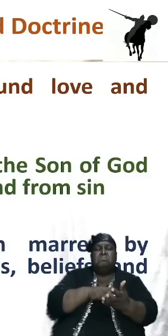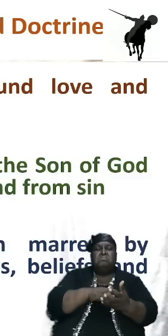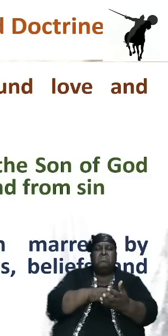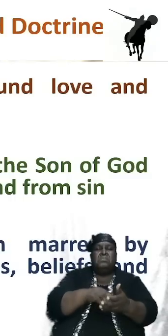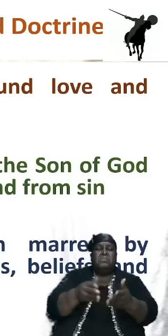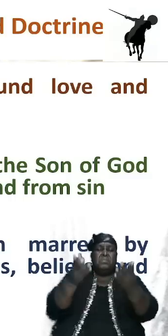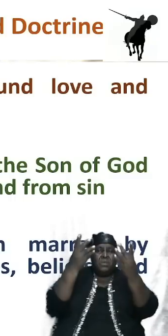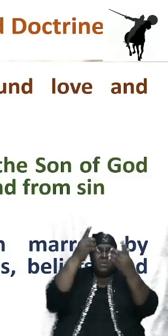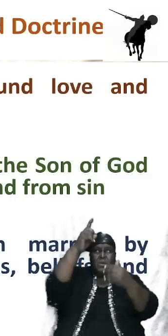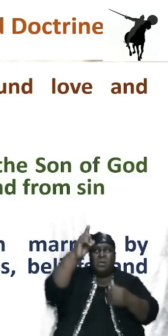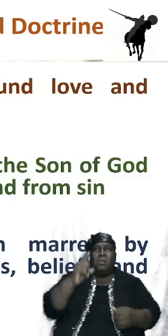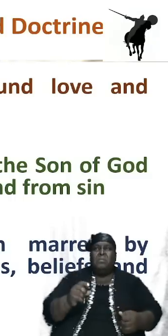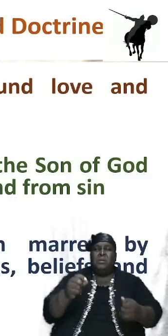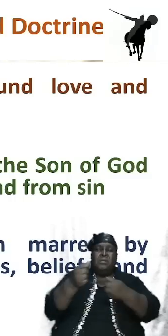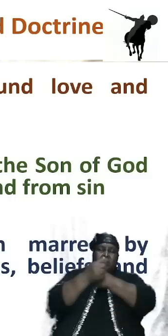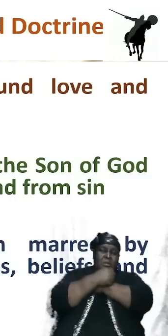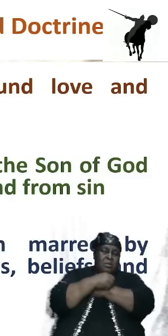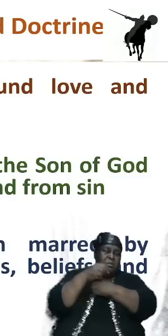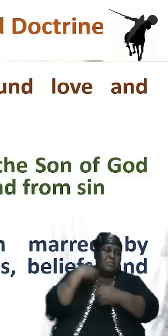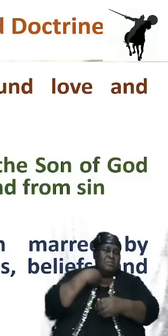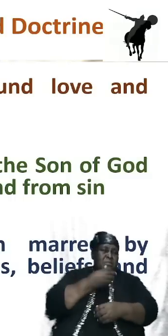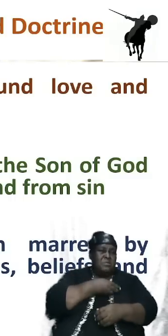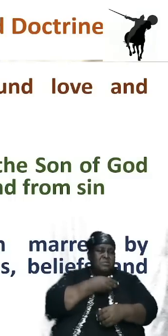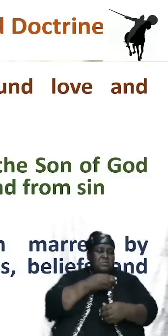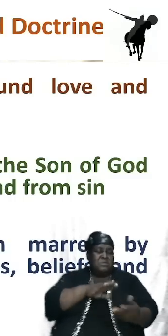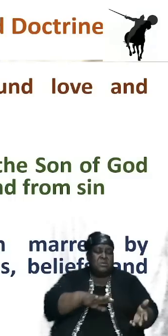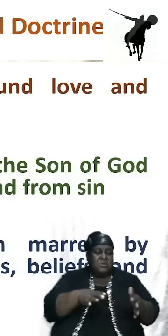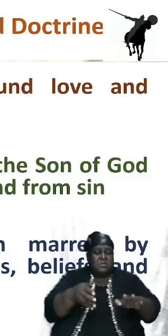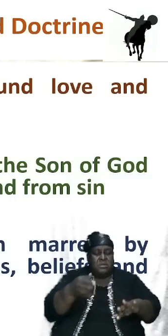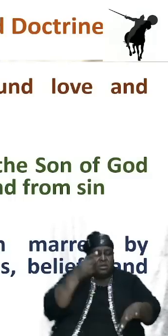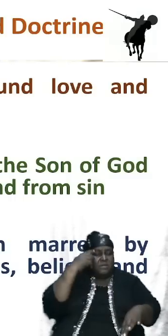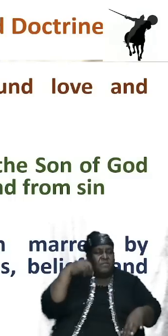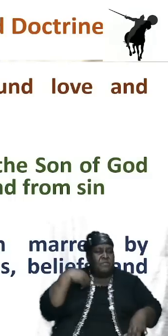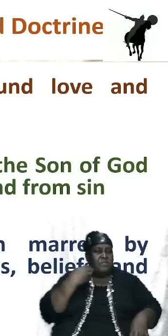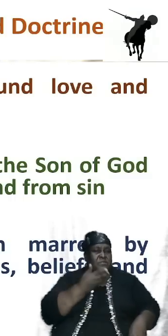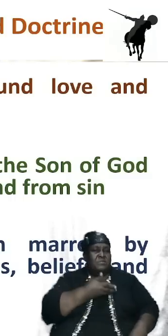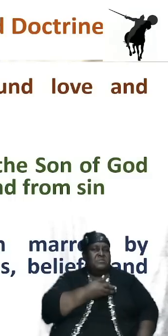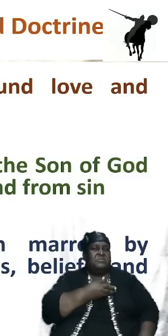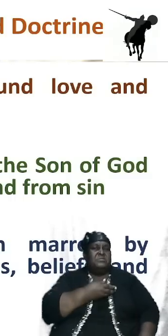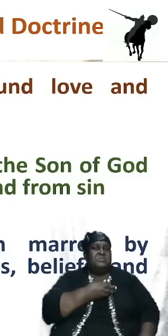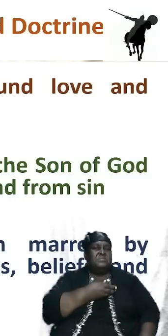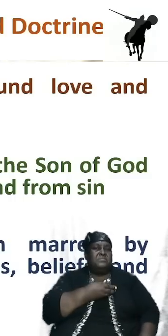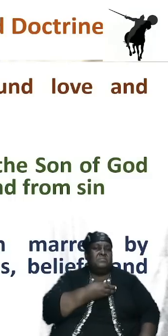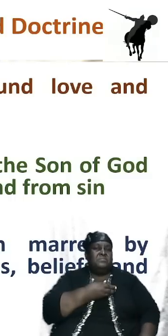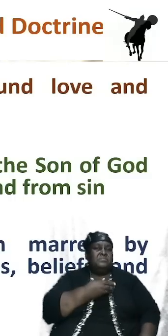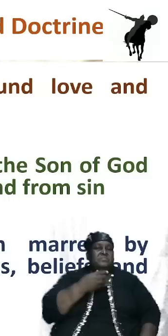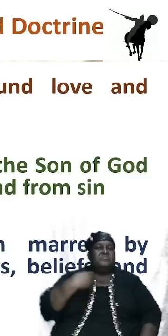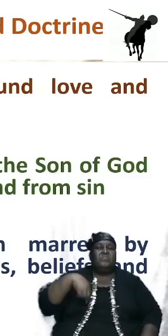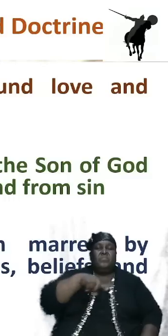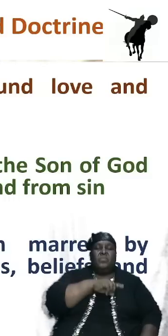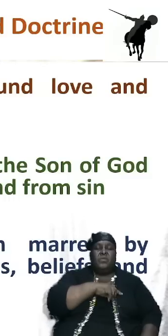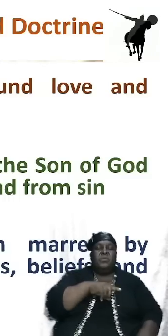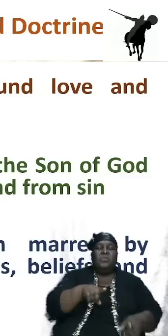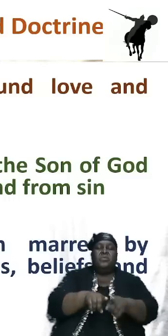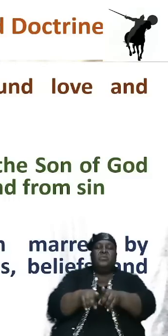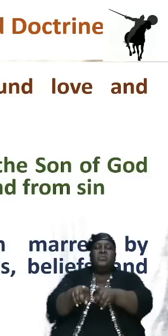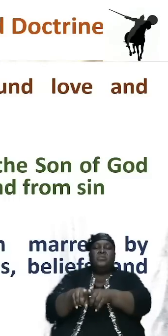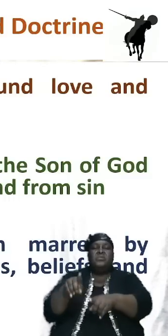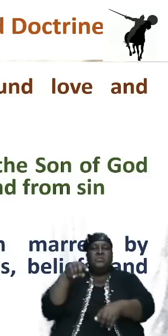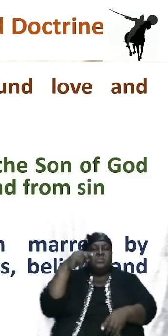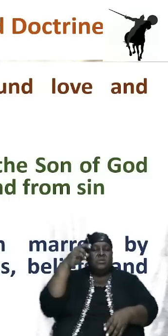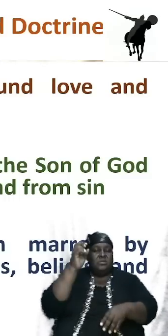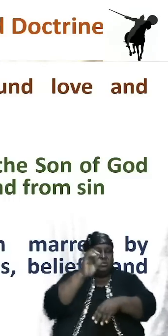Amen. And centered around the fact that he came and he died for us. We also realize that the